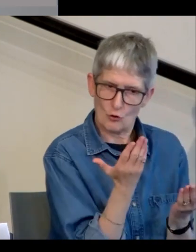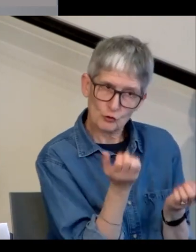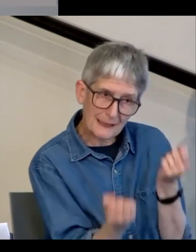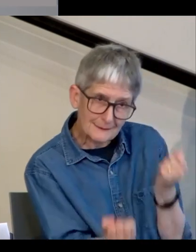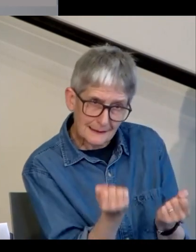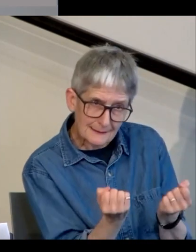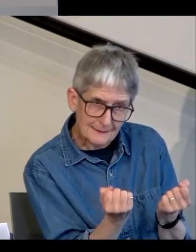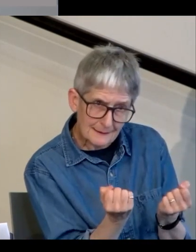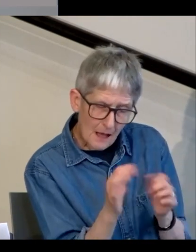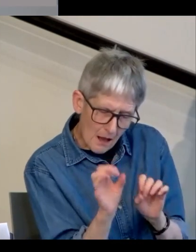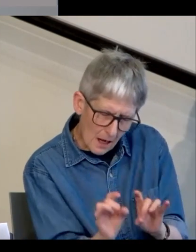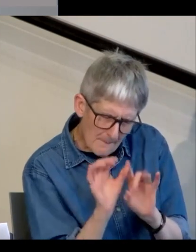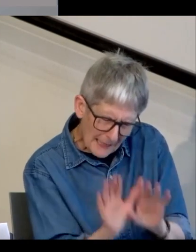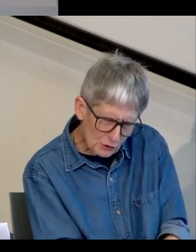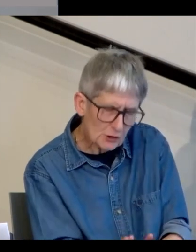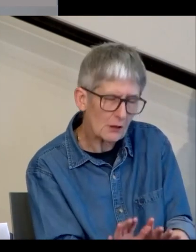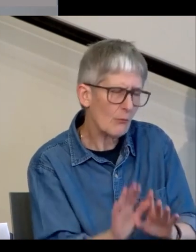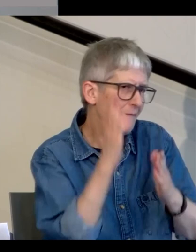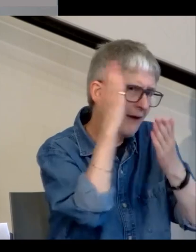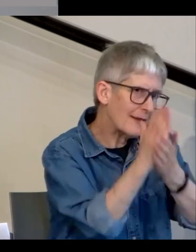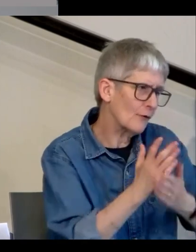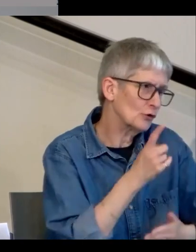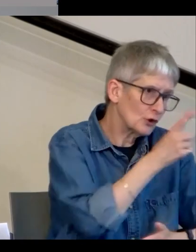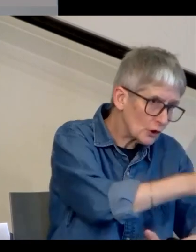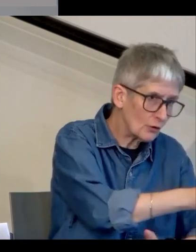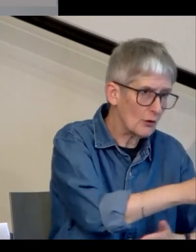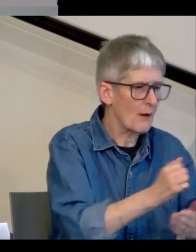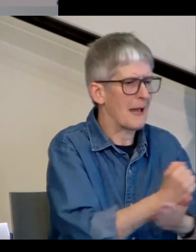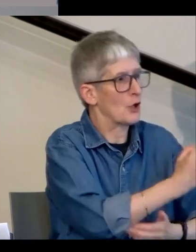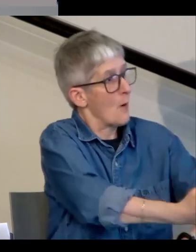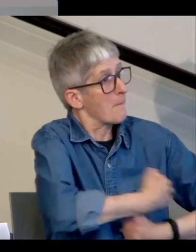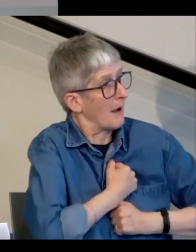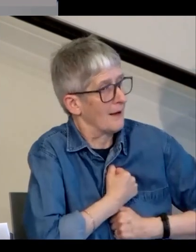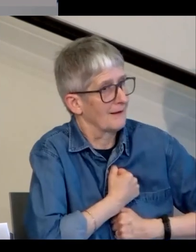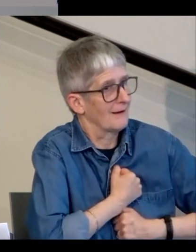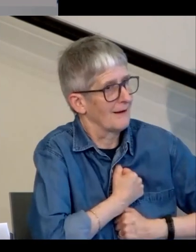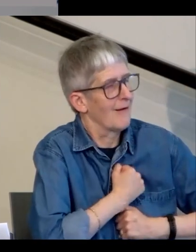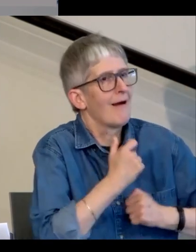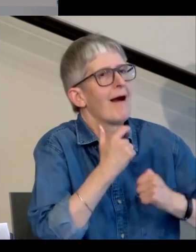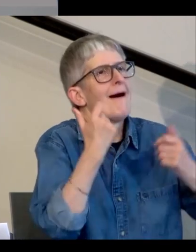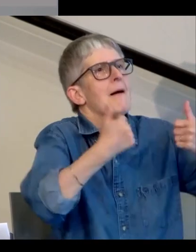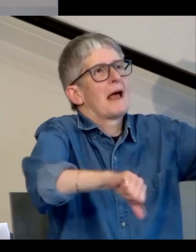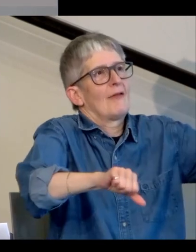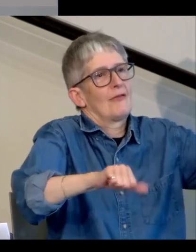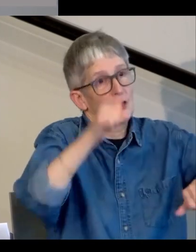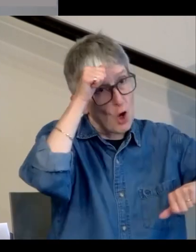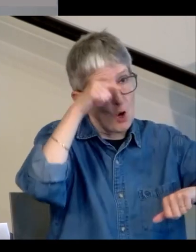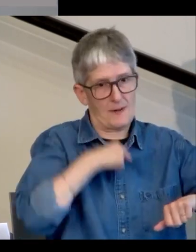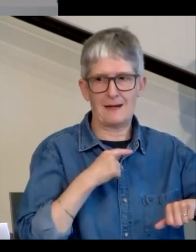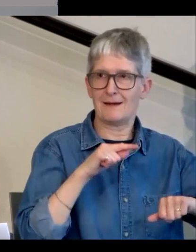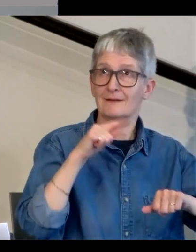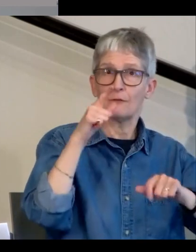and compassion. I will be faithful to you and make you mine, and you will finally know me as the